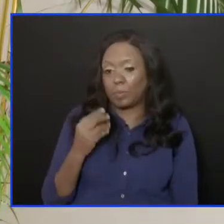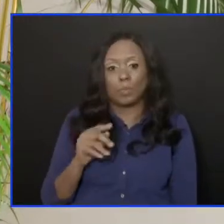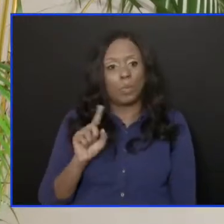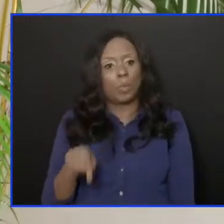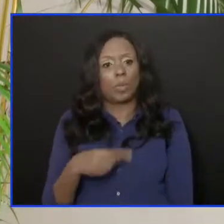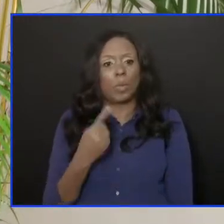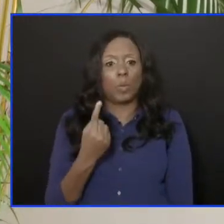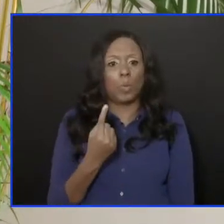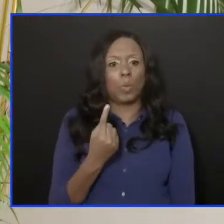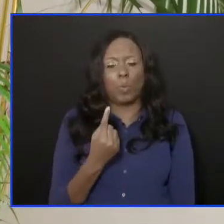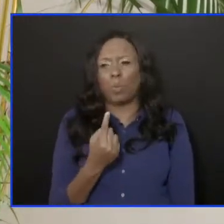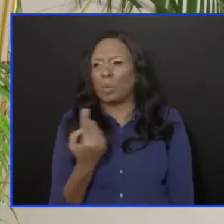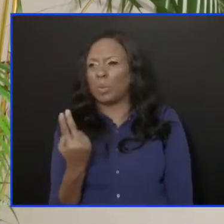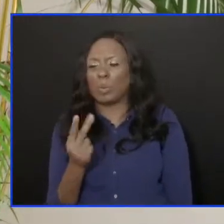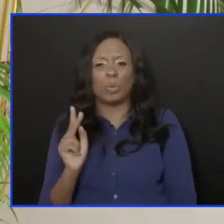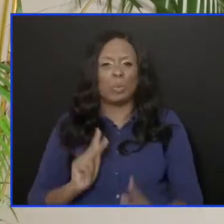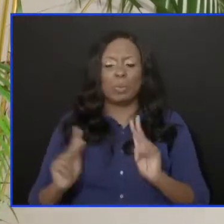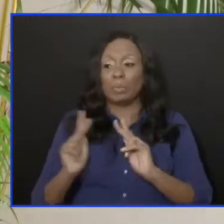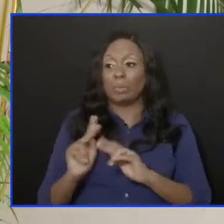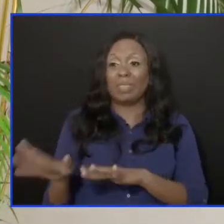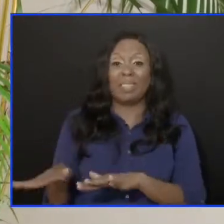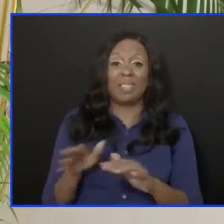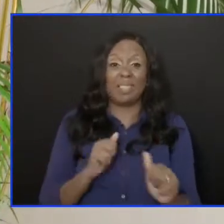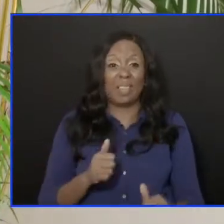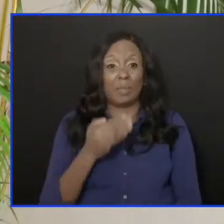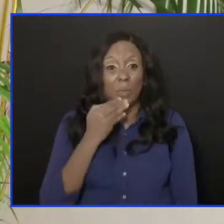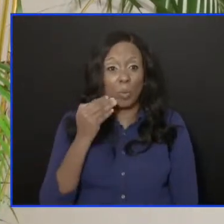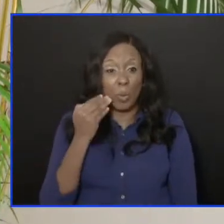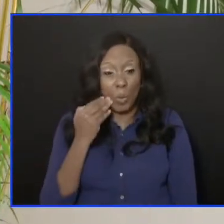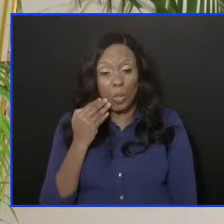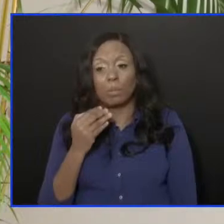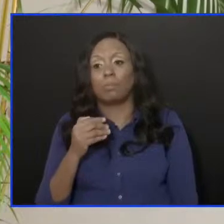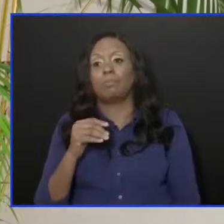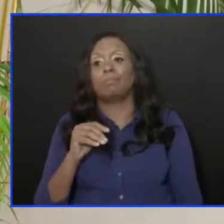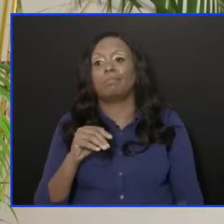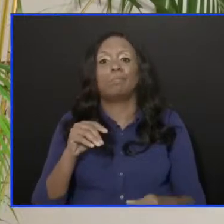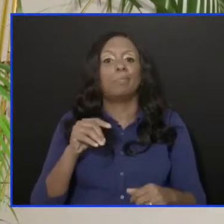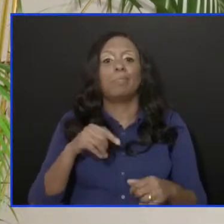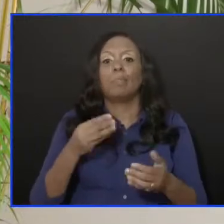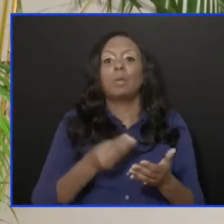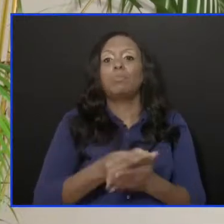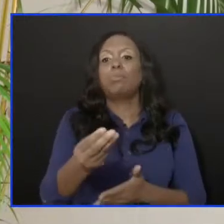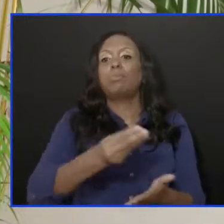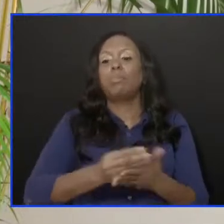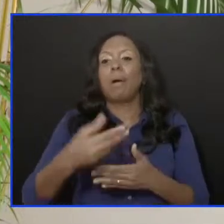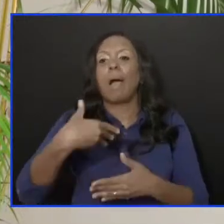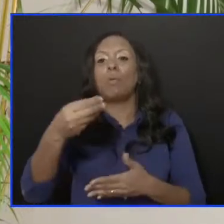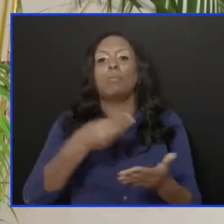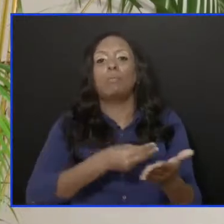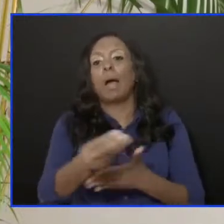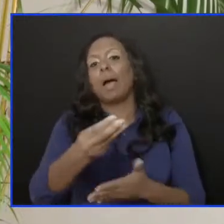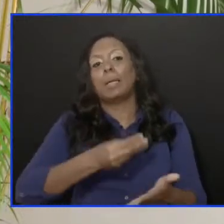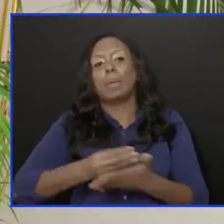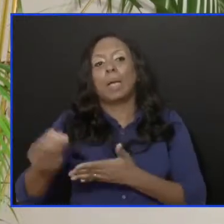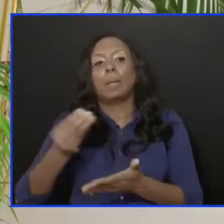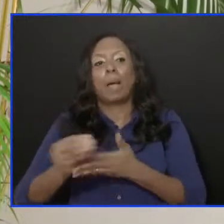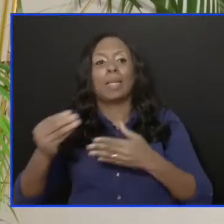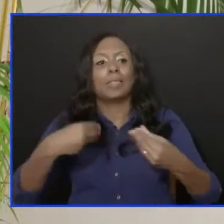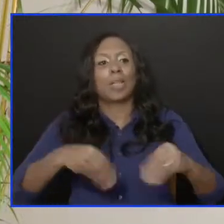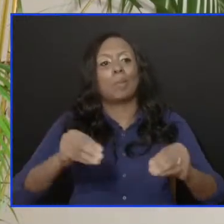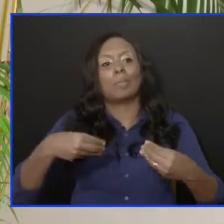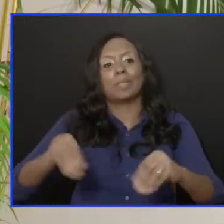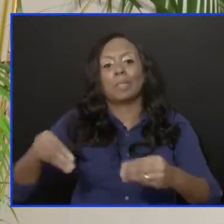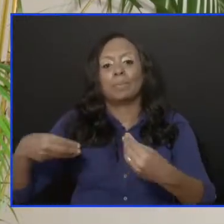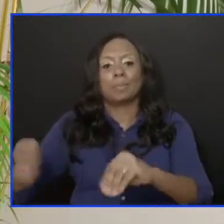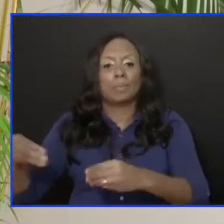you heard someone left the house and went into a supermarket, but we can count those on our fingers. So we have had